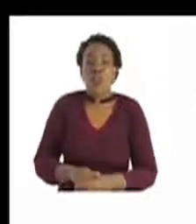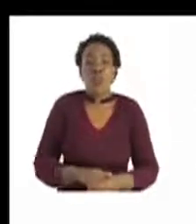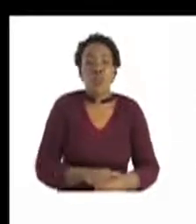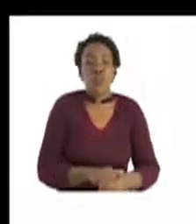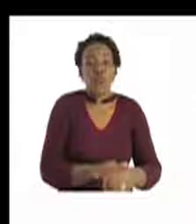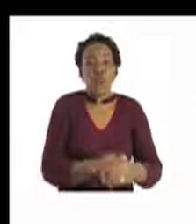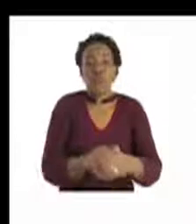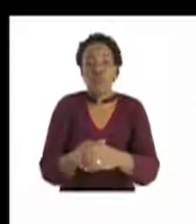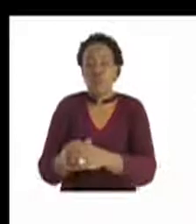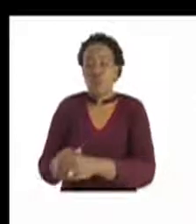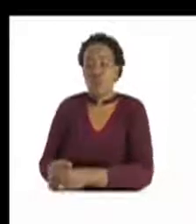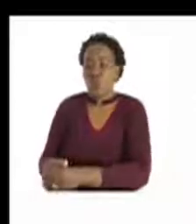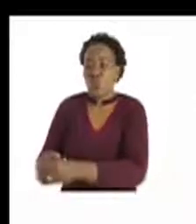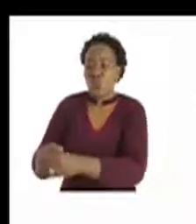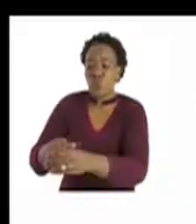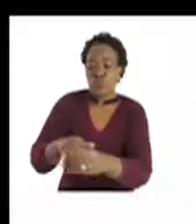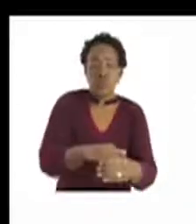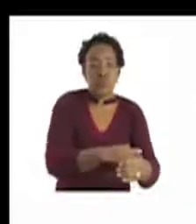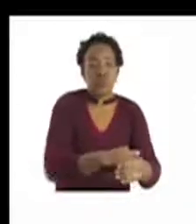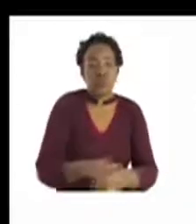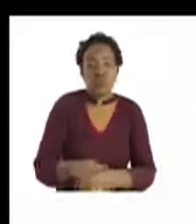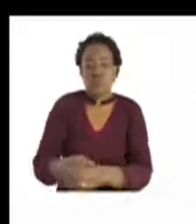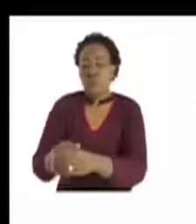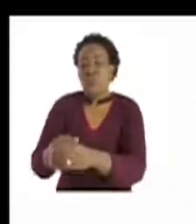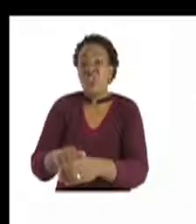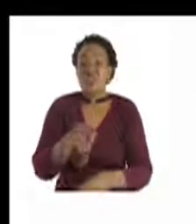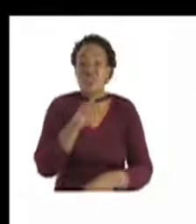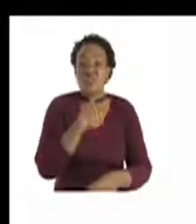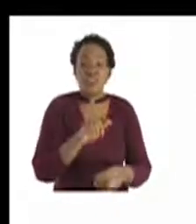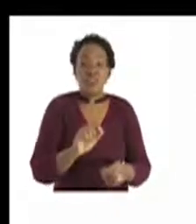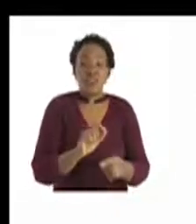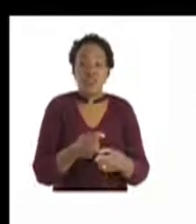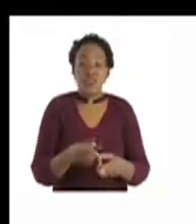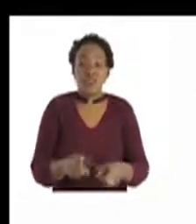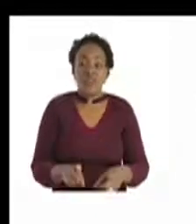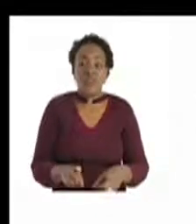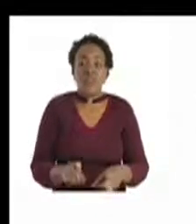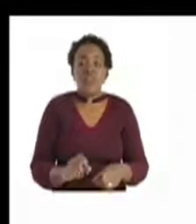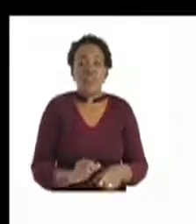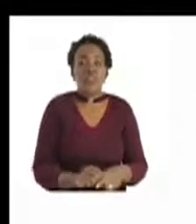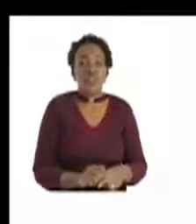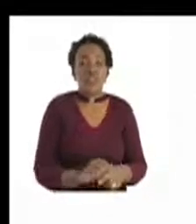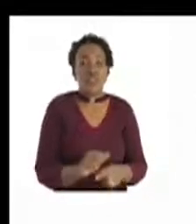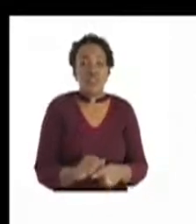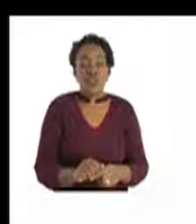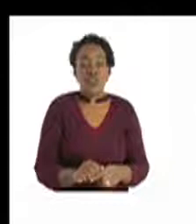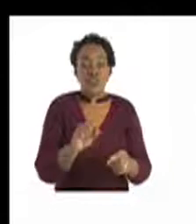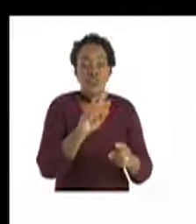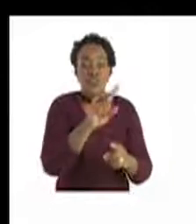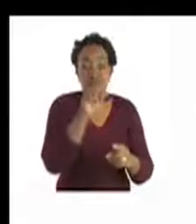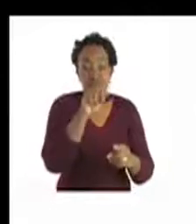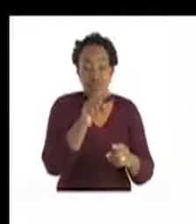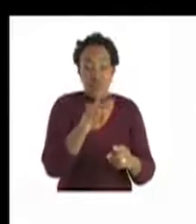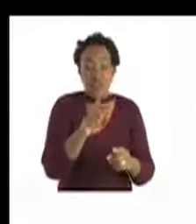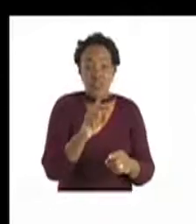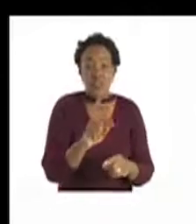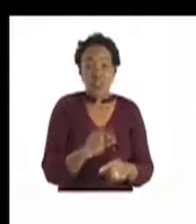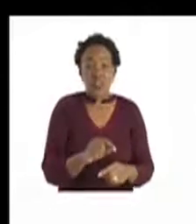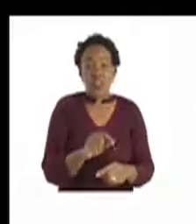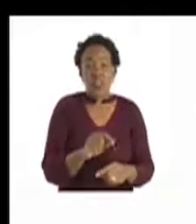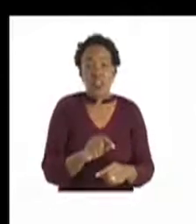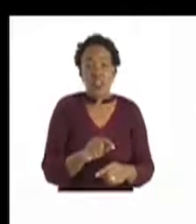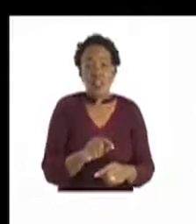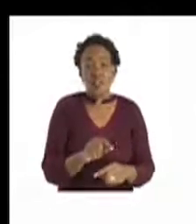to another. So you write A, trucks,